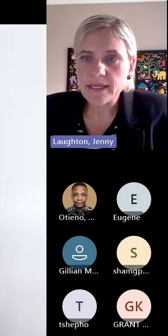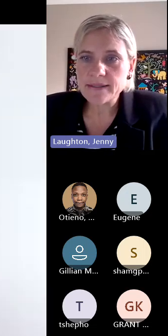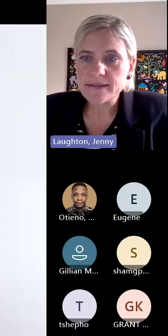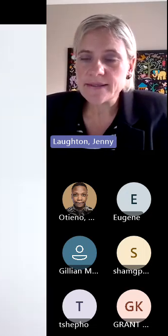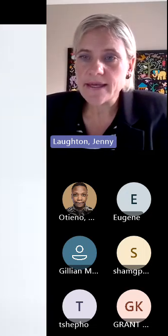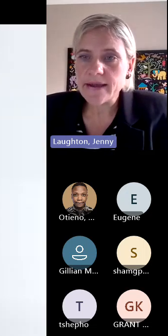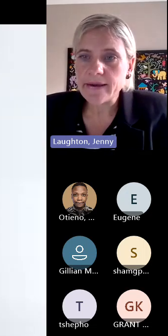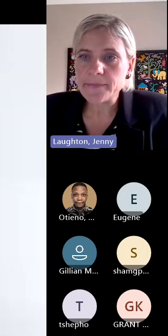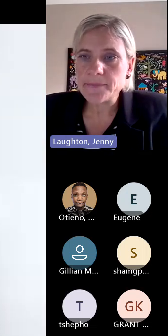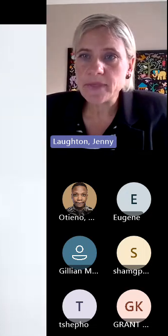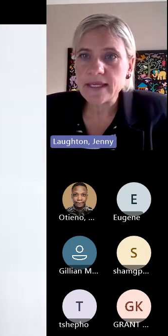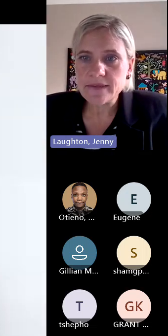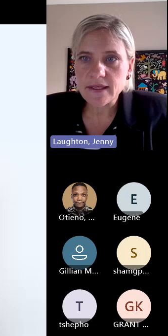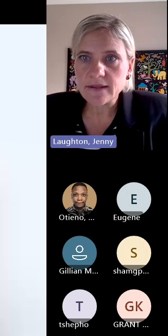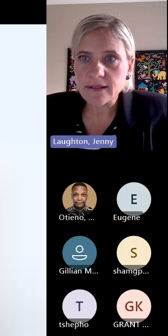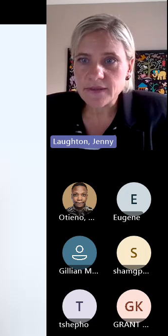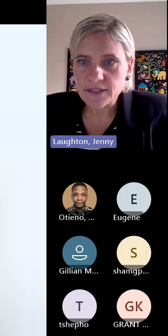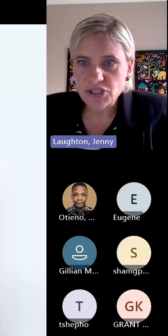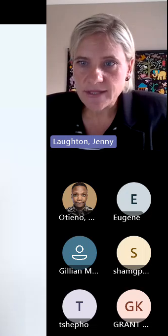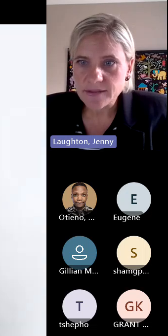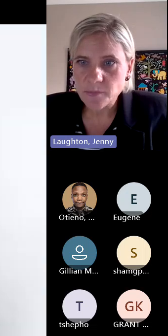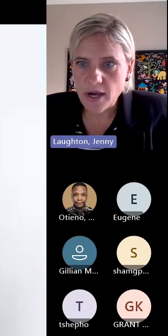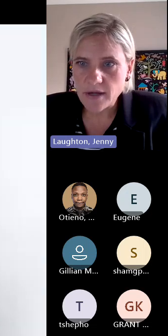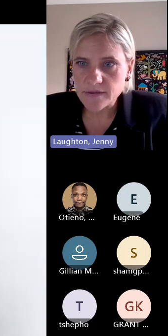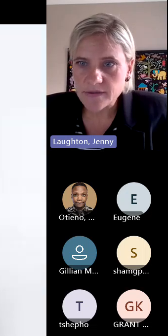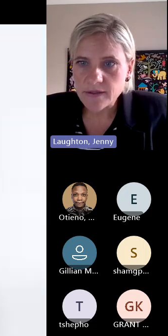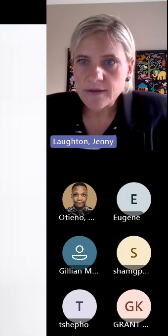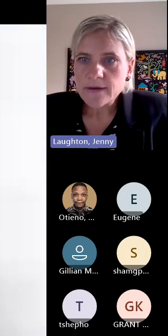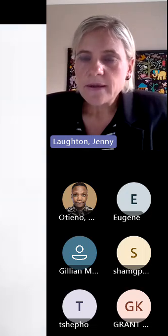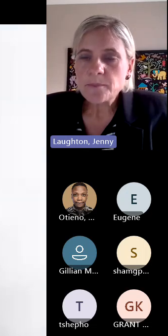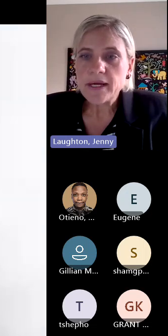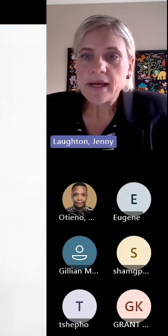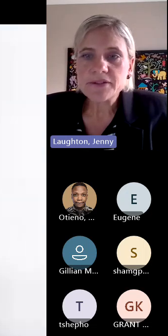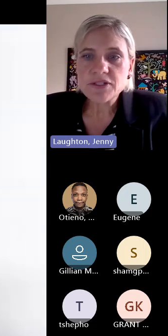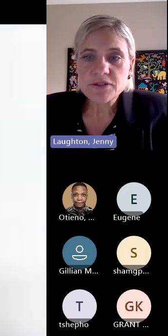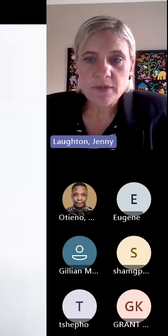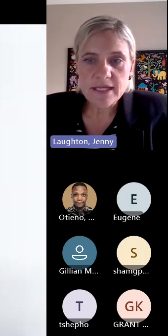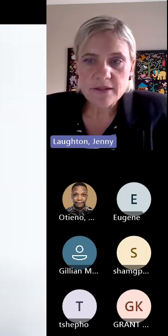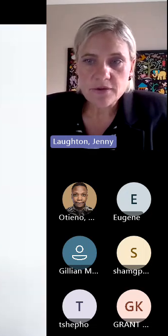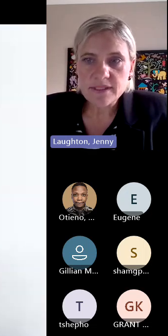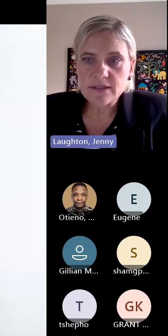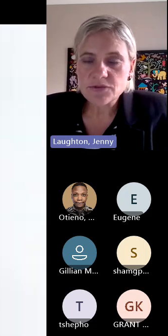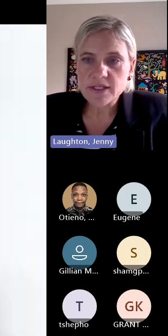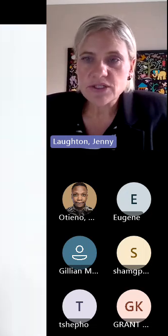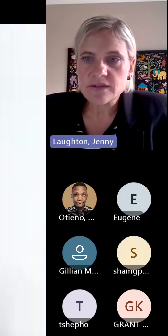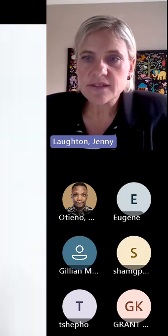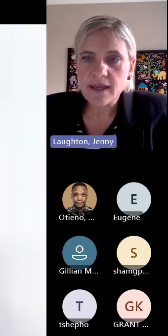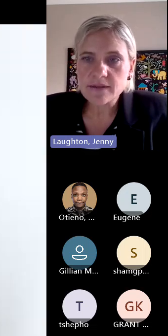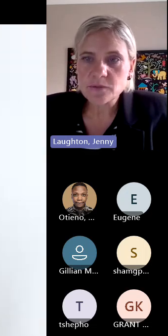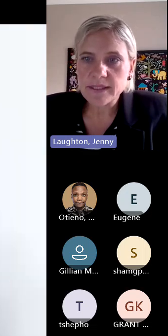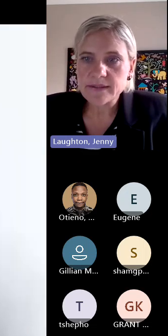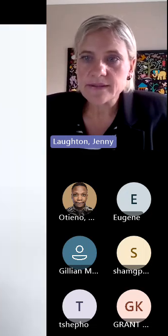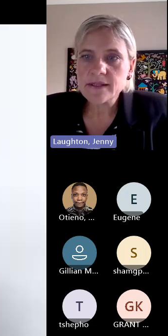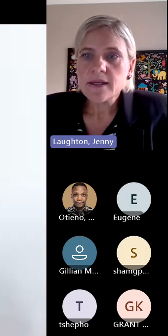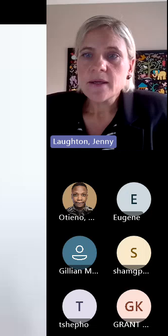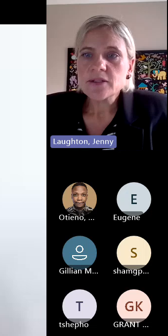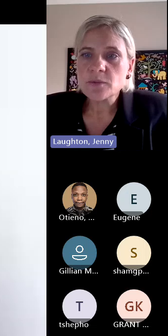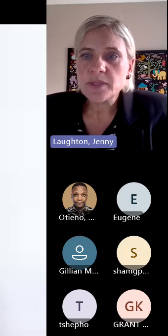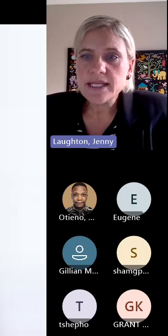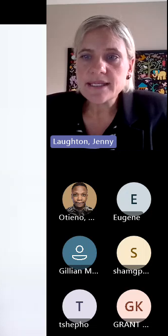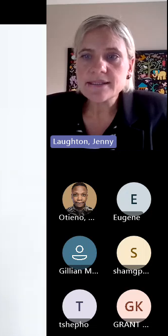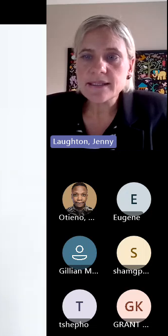instructions from Mel in the chat box, but I'll just read those instructions as